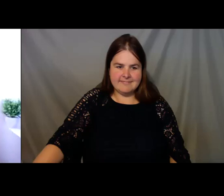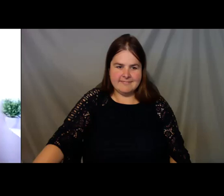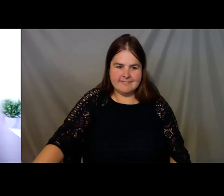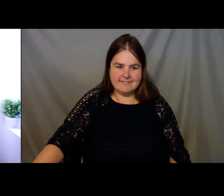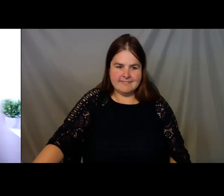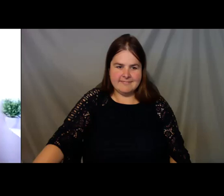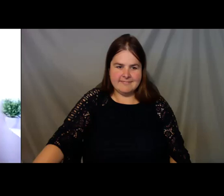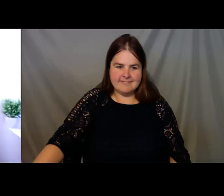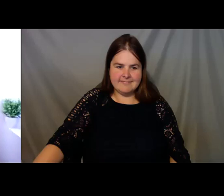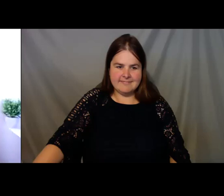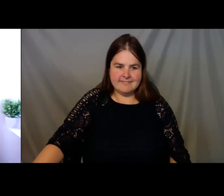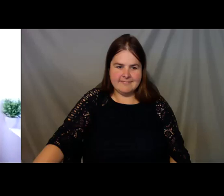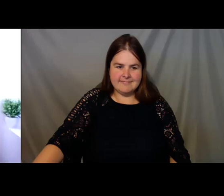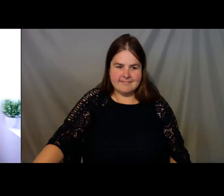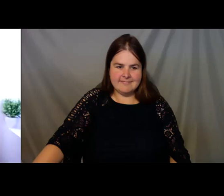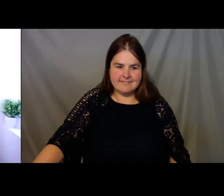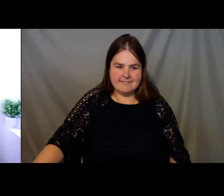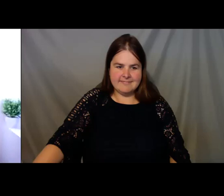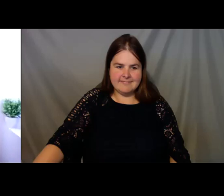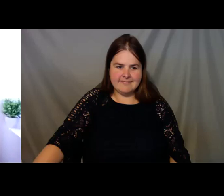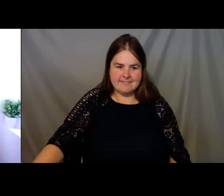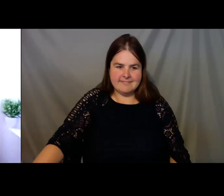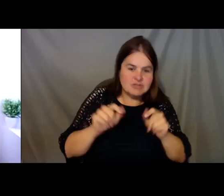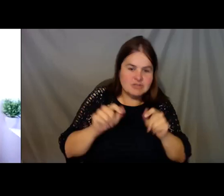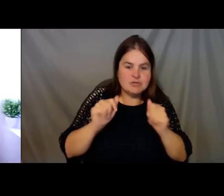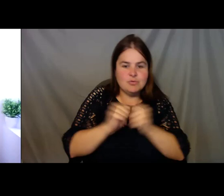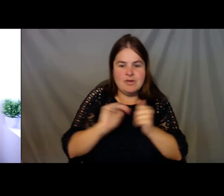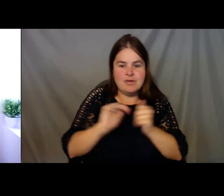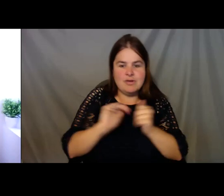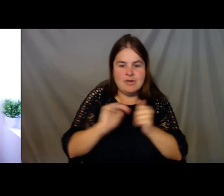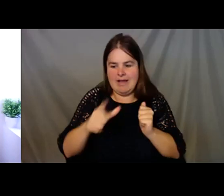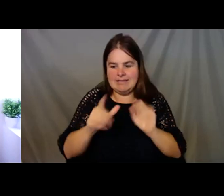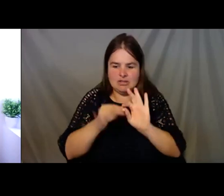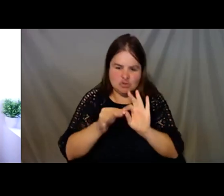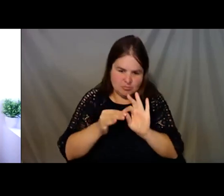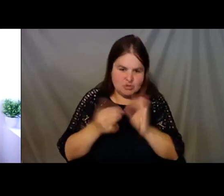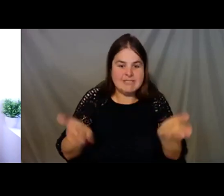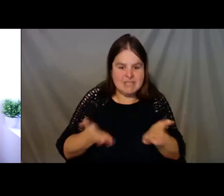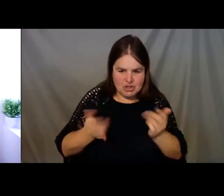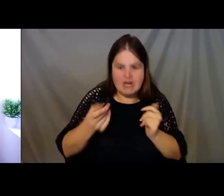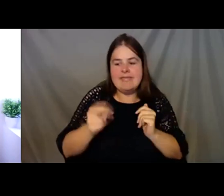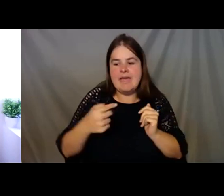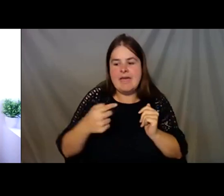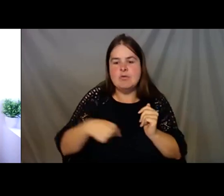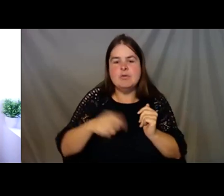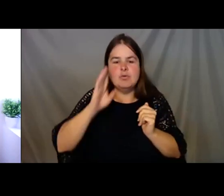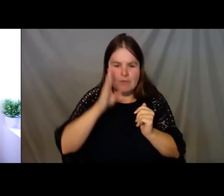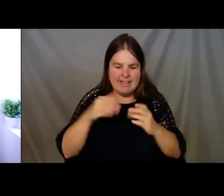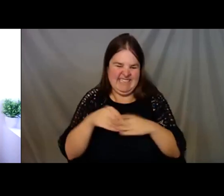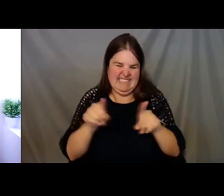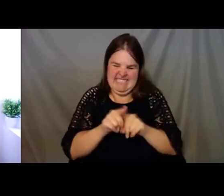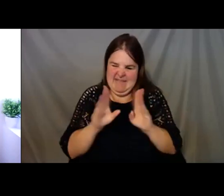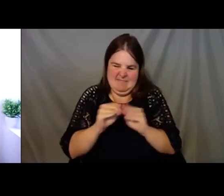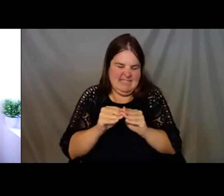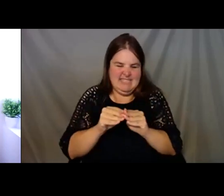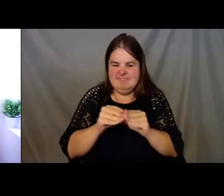minutes for questions with our ASL interpreters here, and then we will, in the same meeting, just go